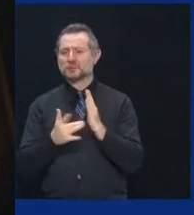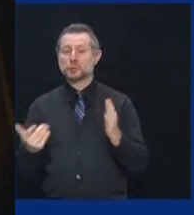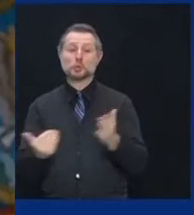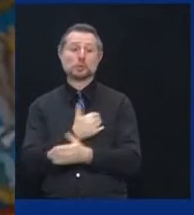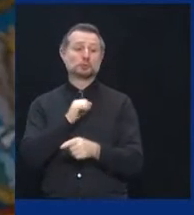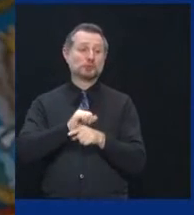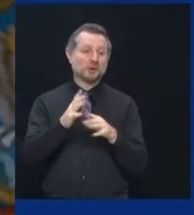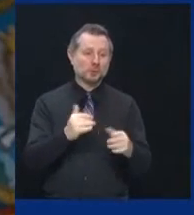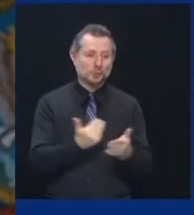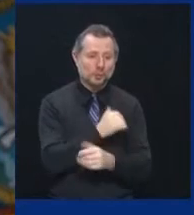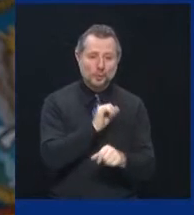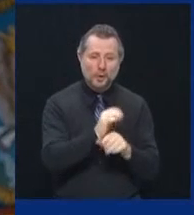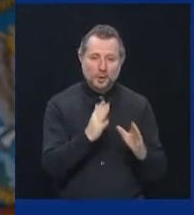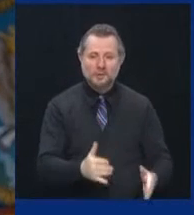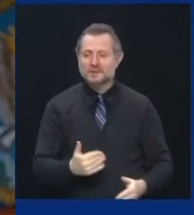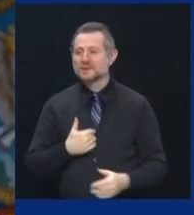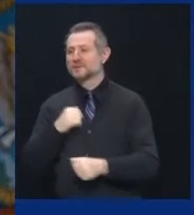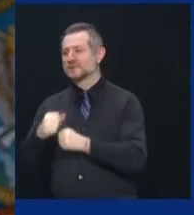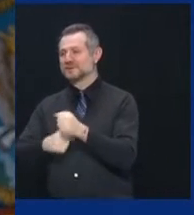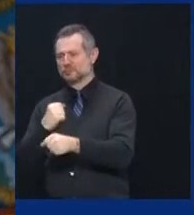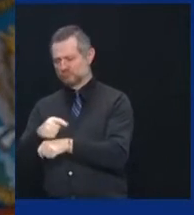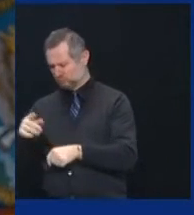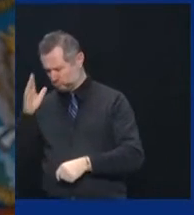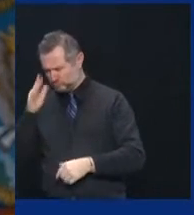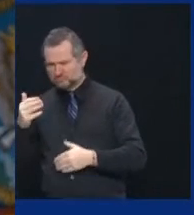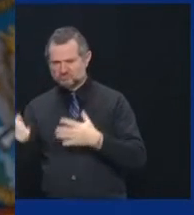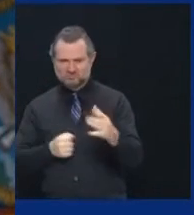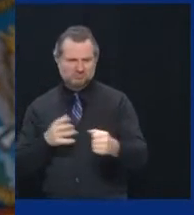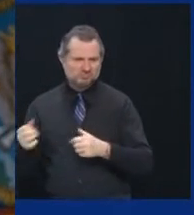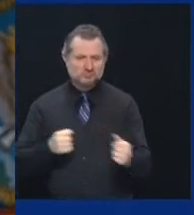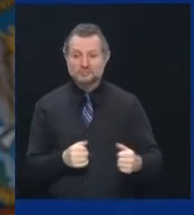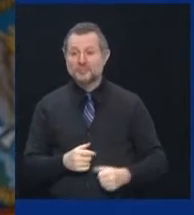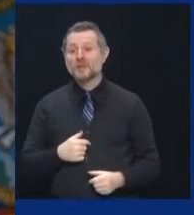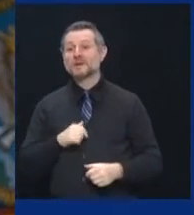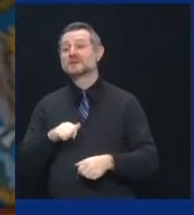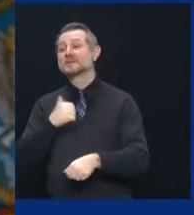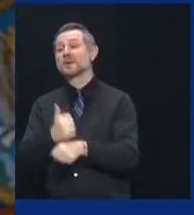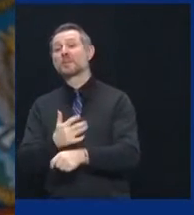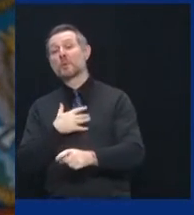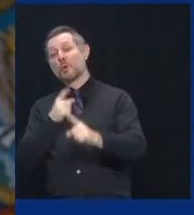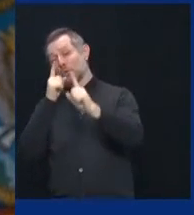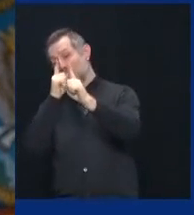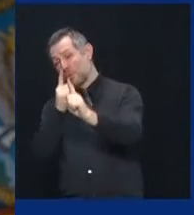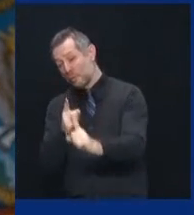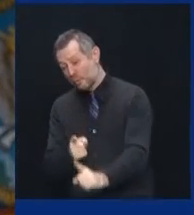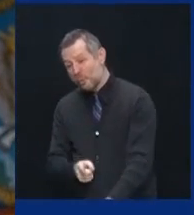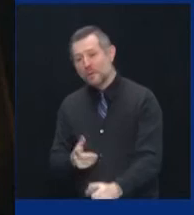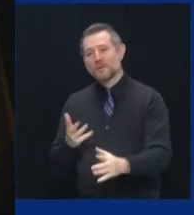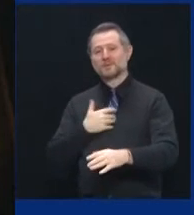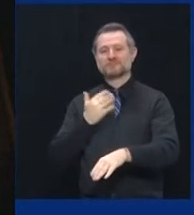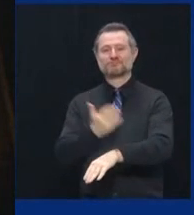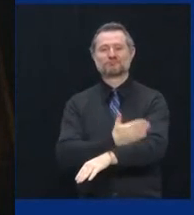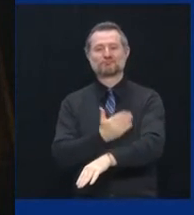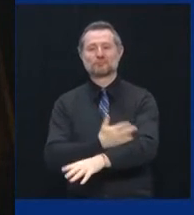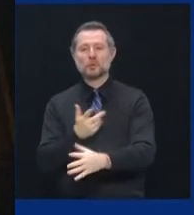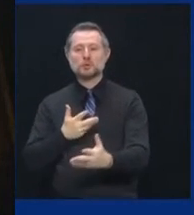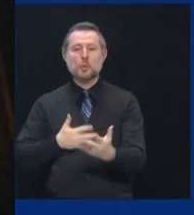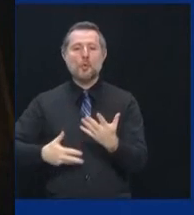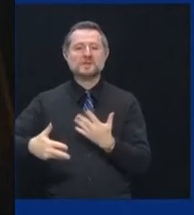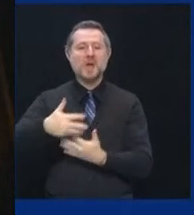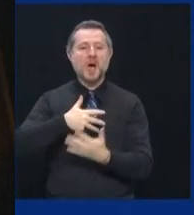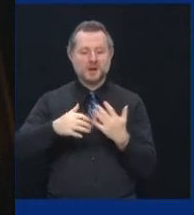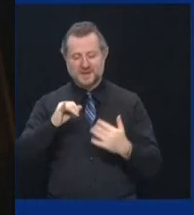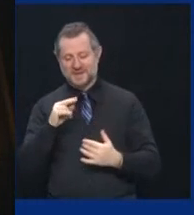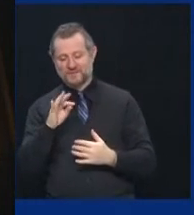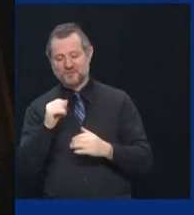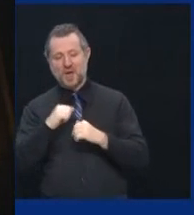we will do it this year. We will then set our sights to repair our social infrastructure. And that starts